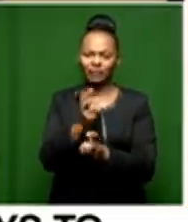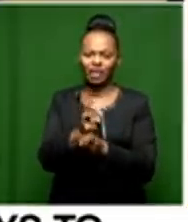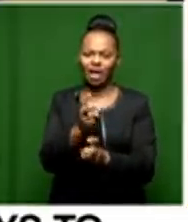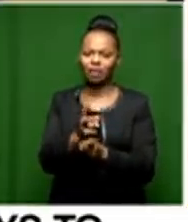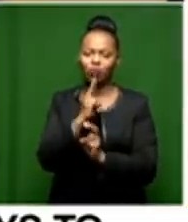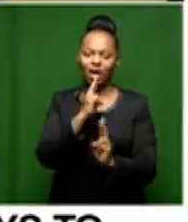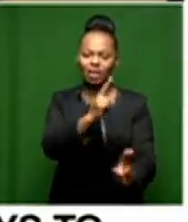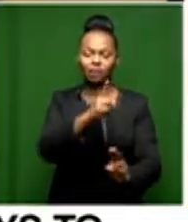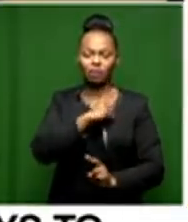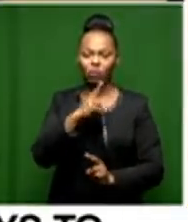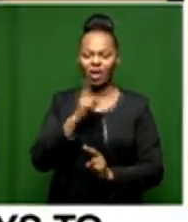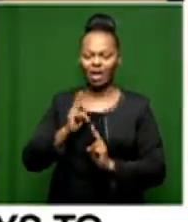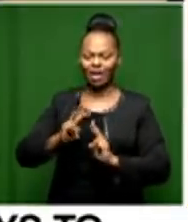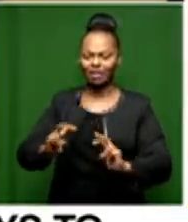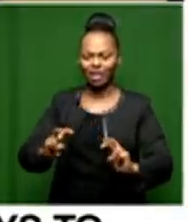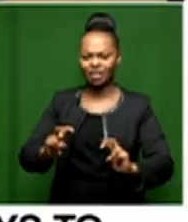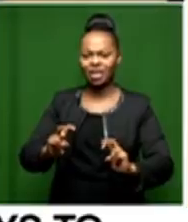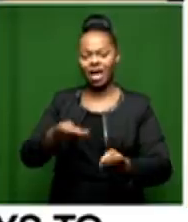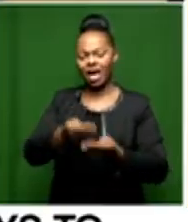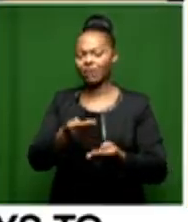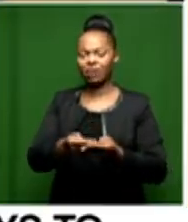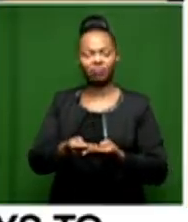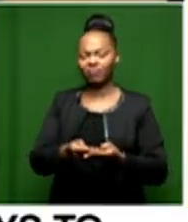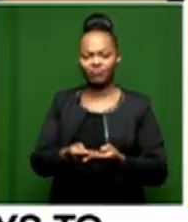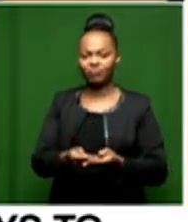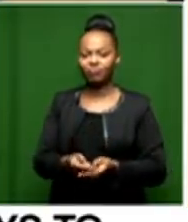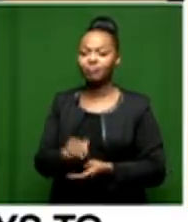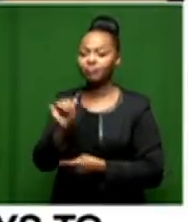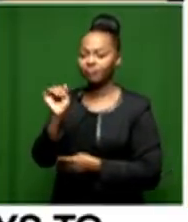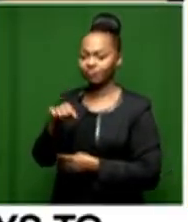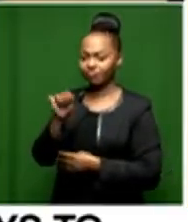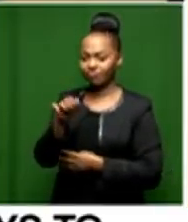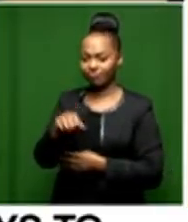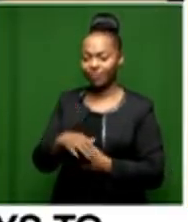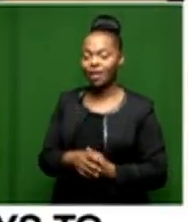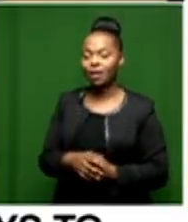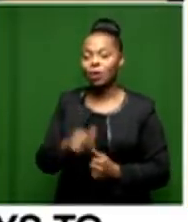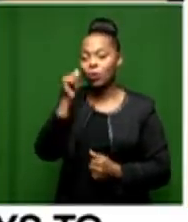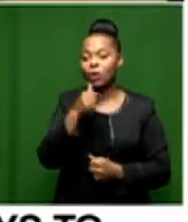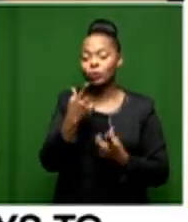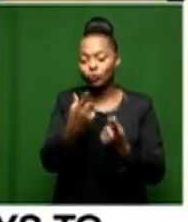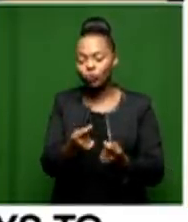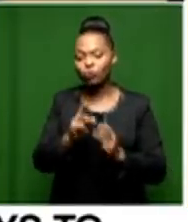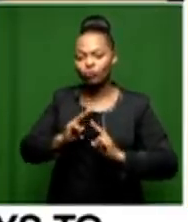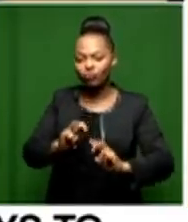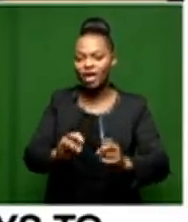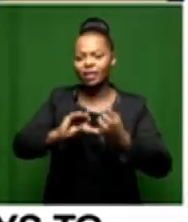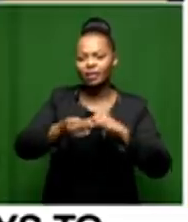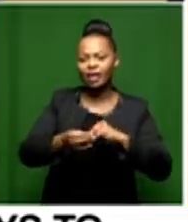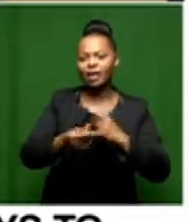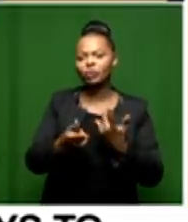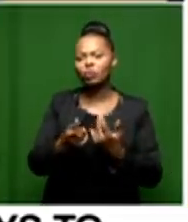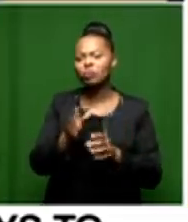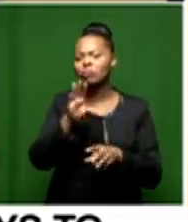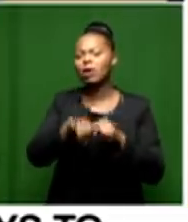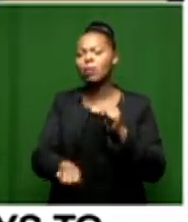Yeah, and this is the problem, is that when we do research, it's trying to find out who is actually